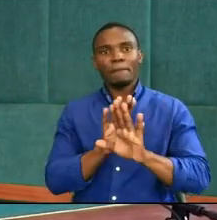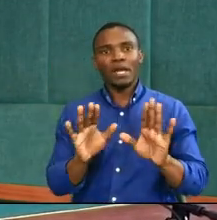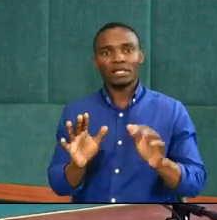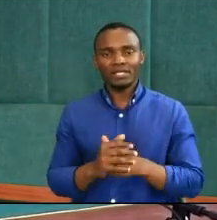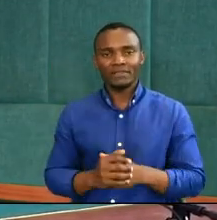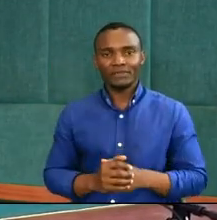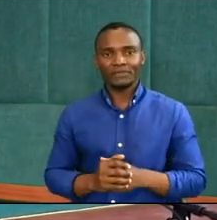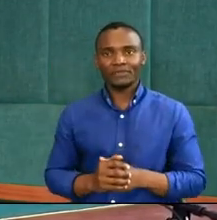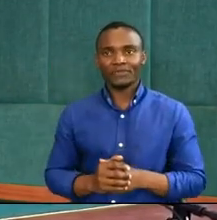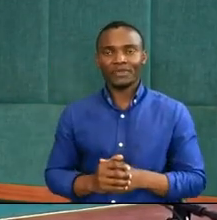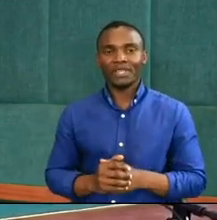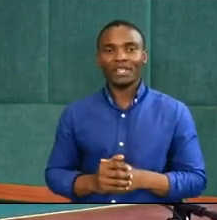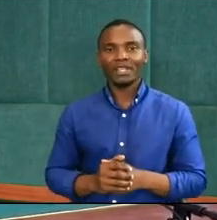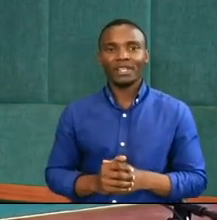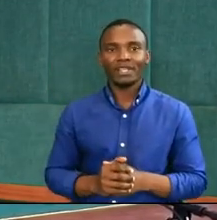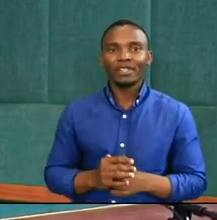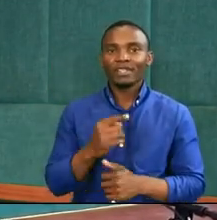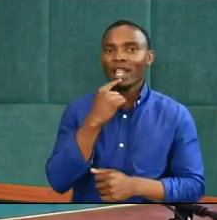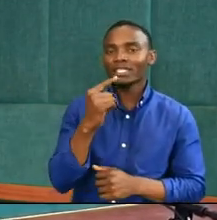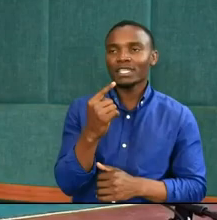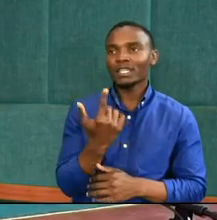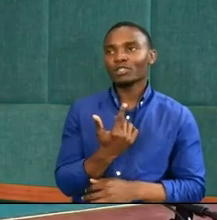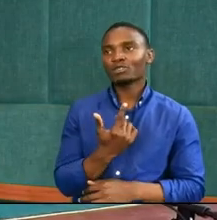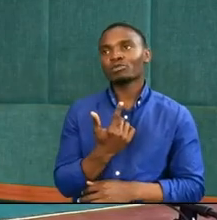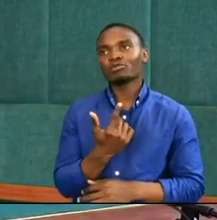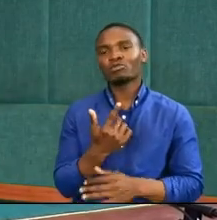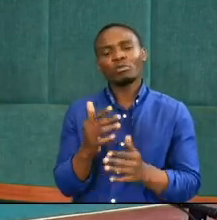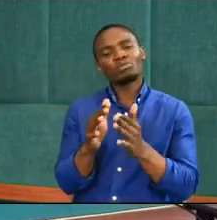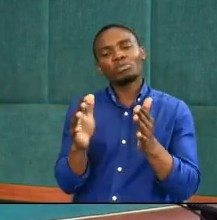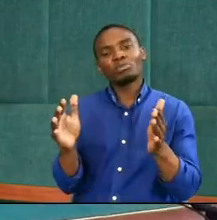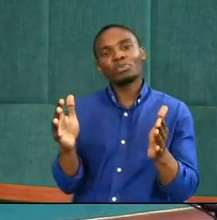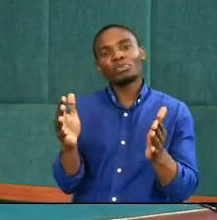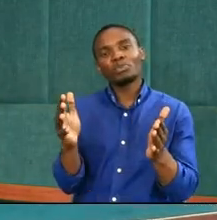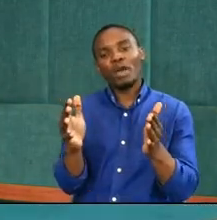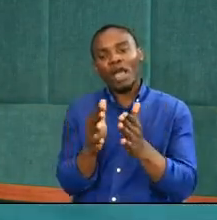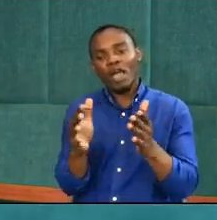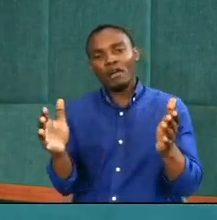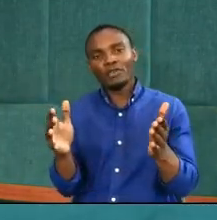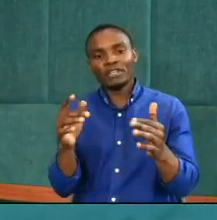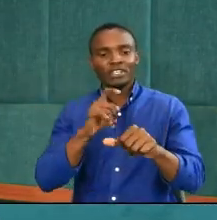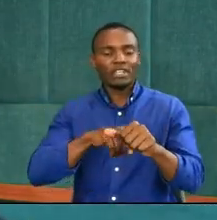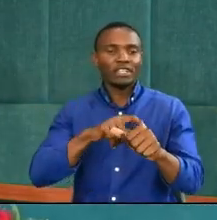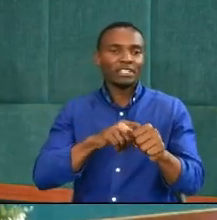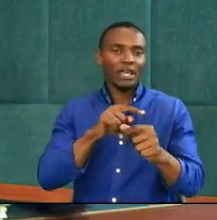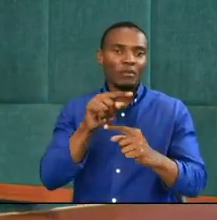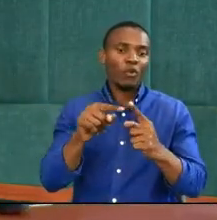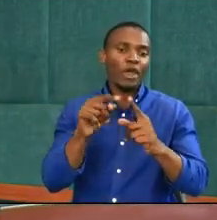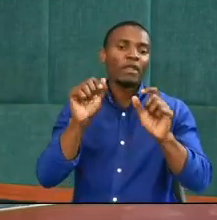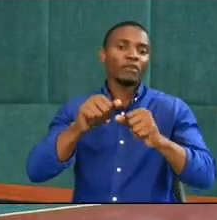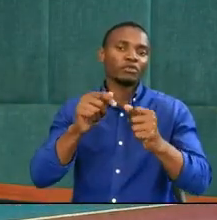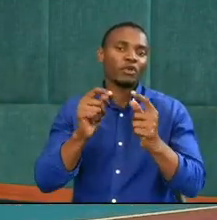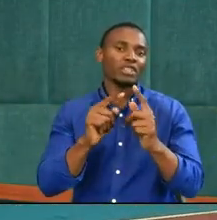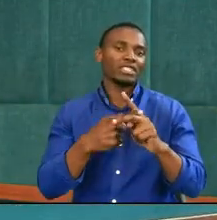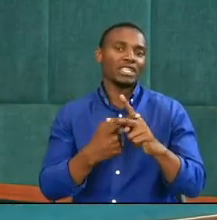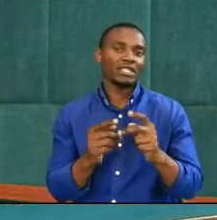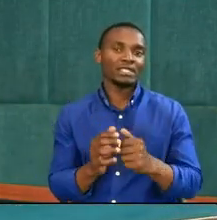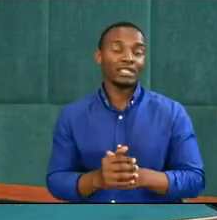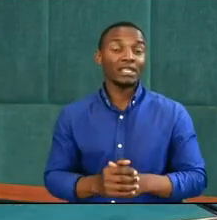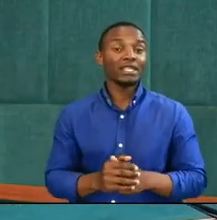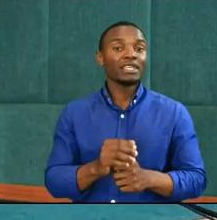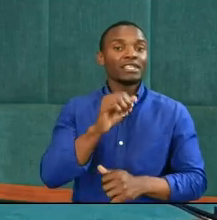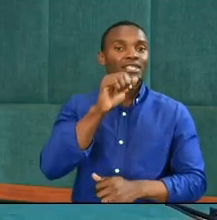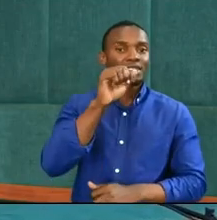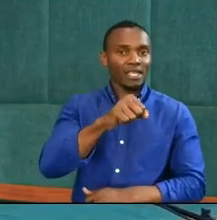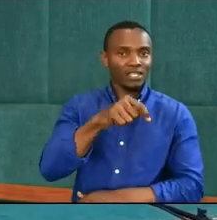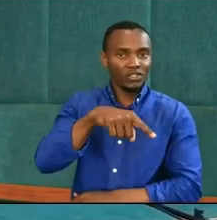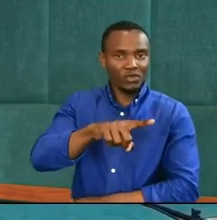Yeah, a little time when it is likely to start. But so watch me. So even though you